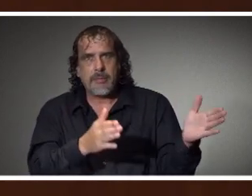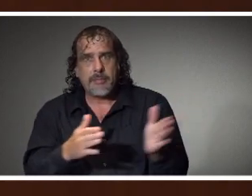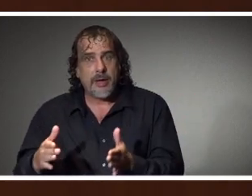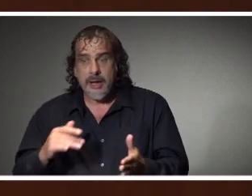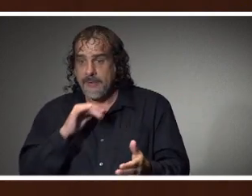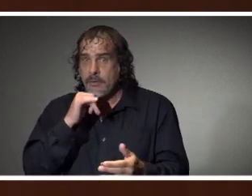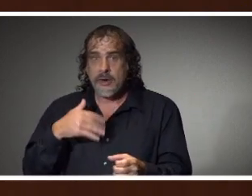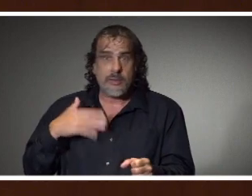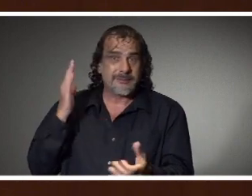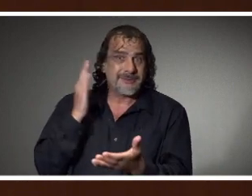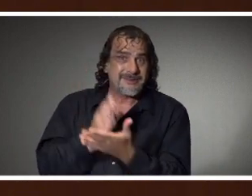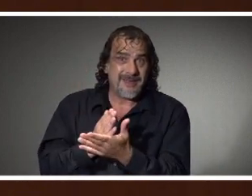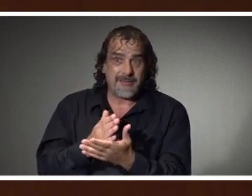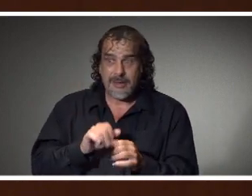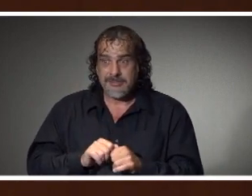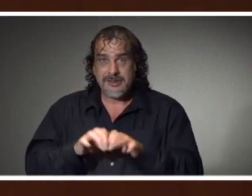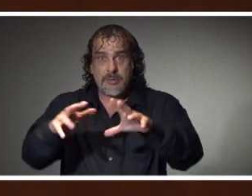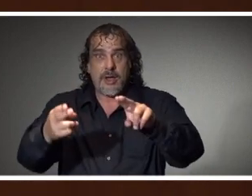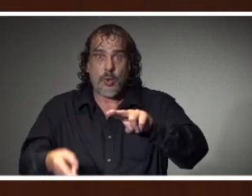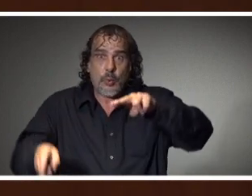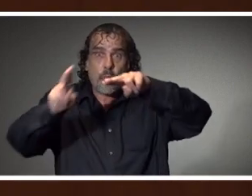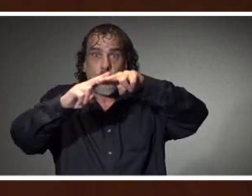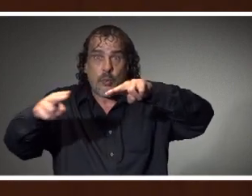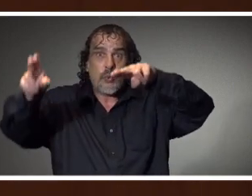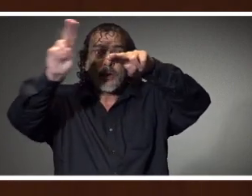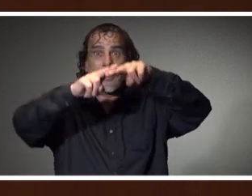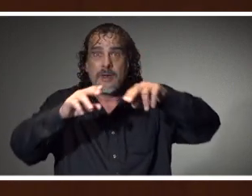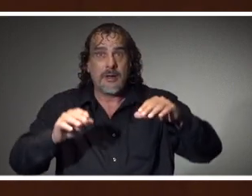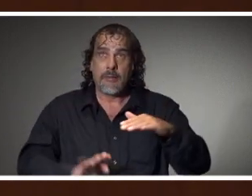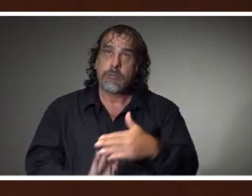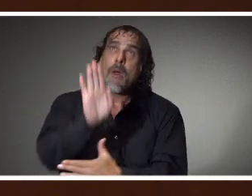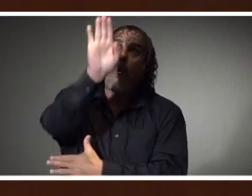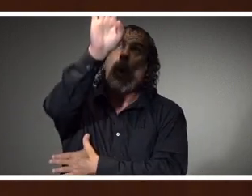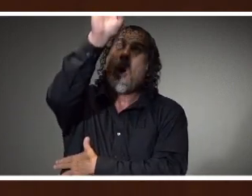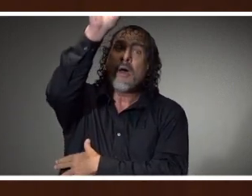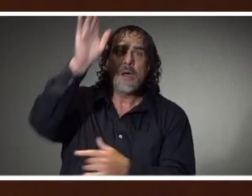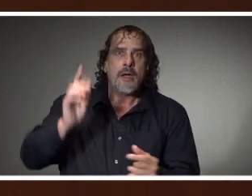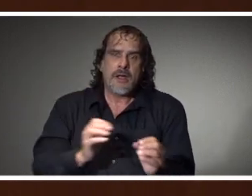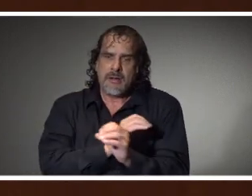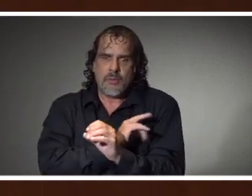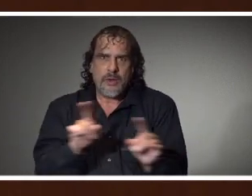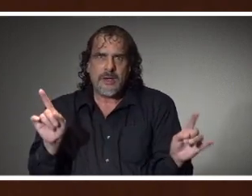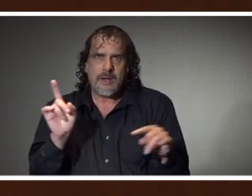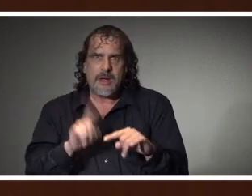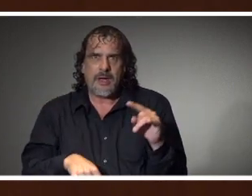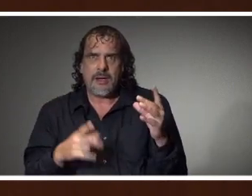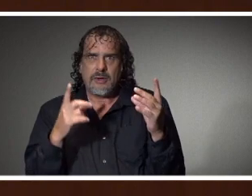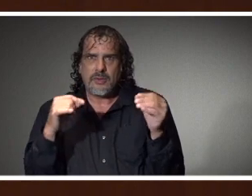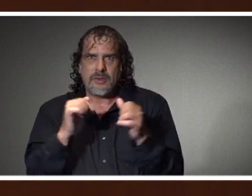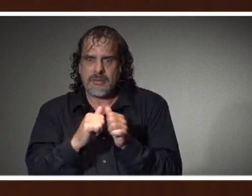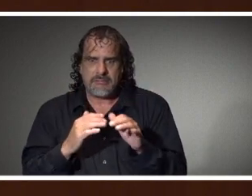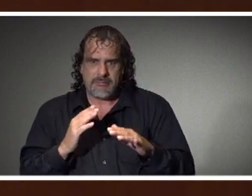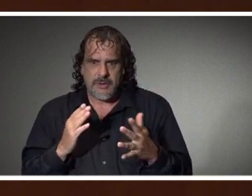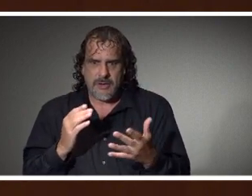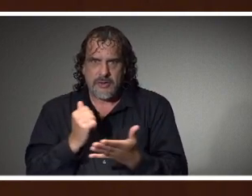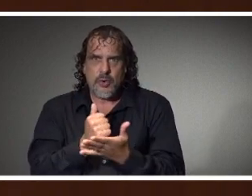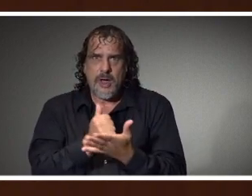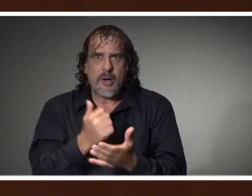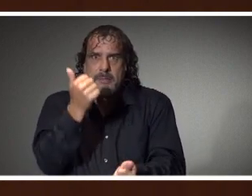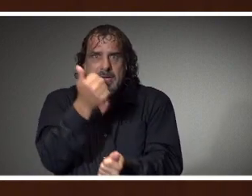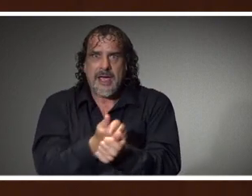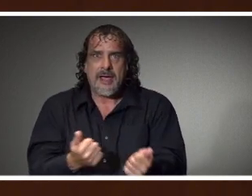the influx of new patients, there is no amount of contingency that can overcome everybody